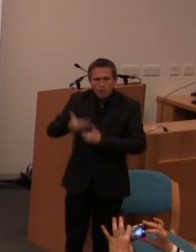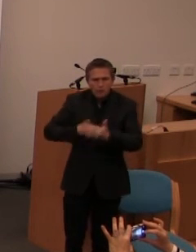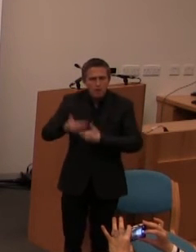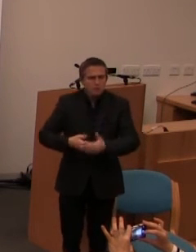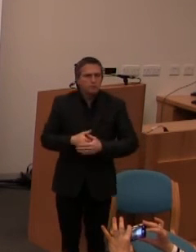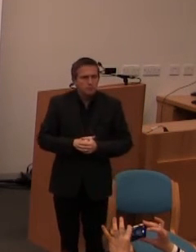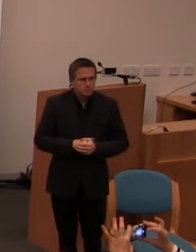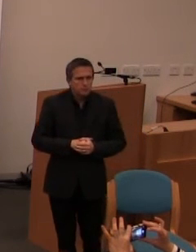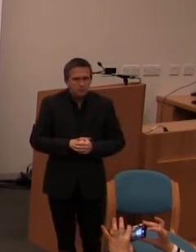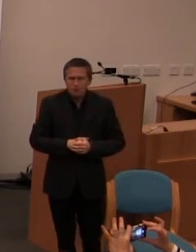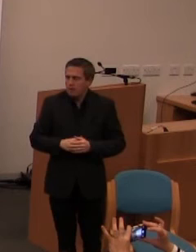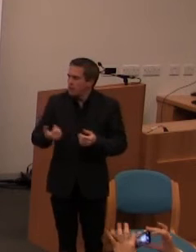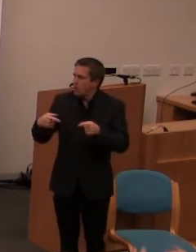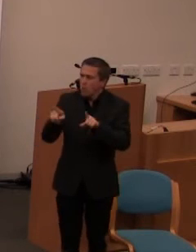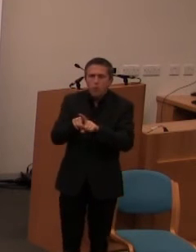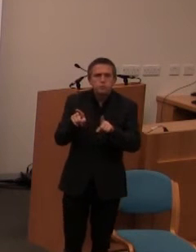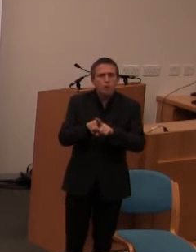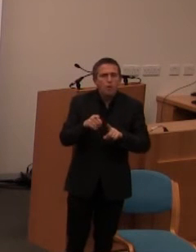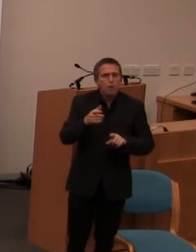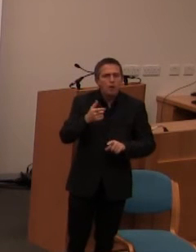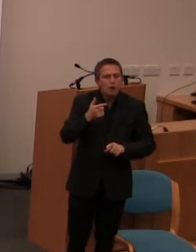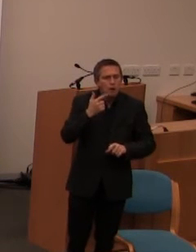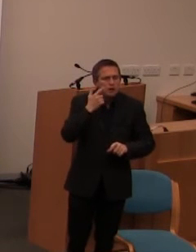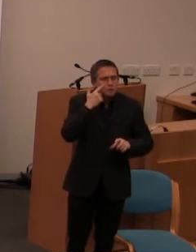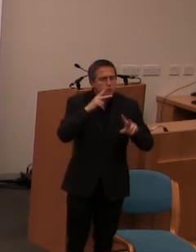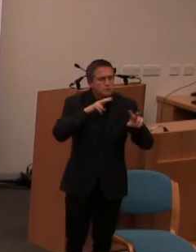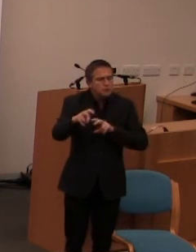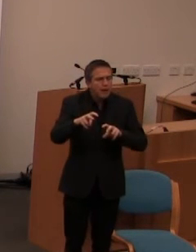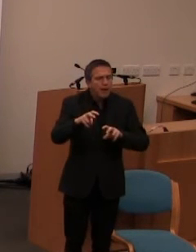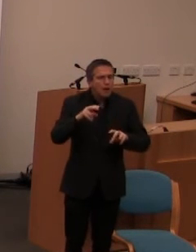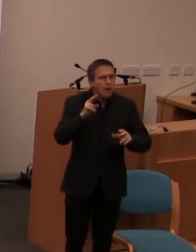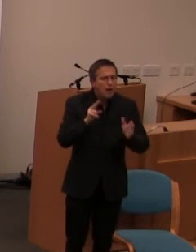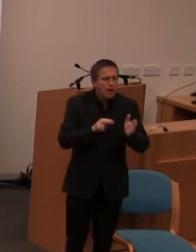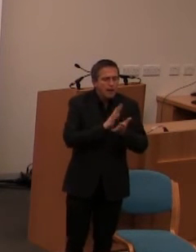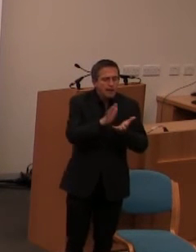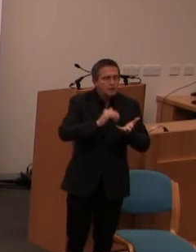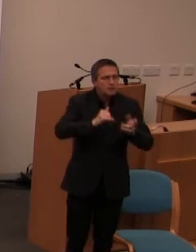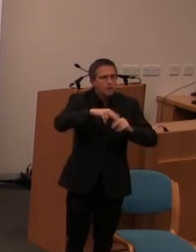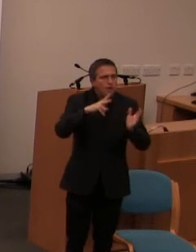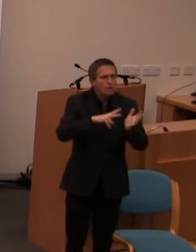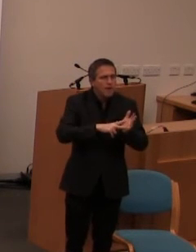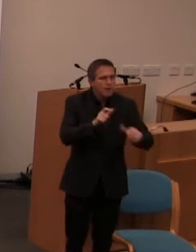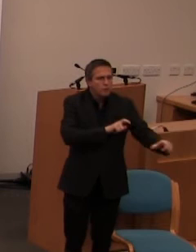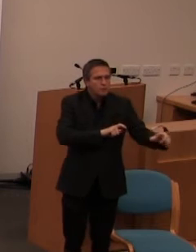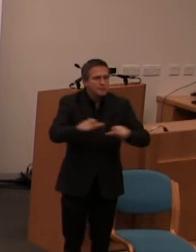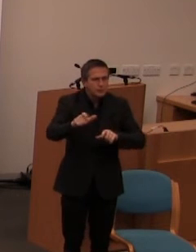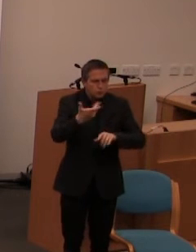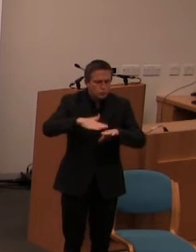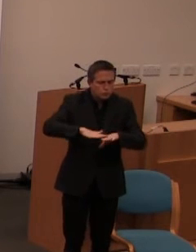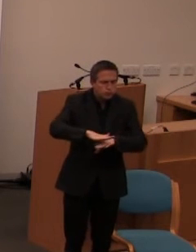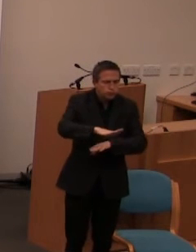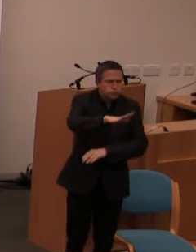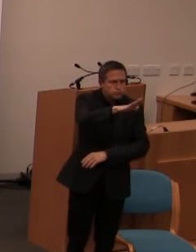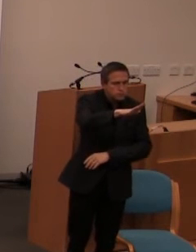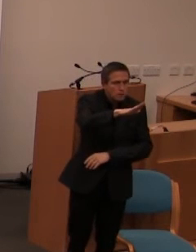discussion, a wee bit more overview of how we can make sure that the performance of this board goes and develops in the way that it has done